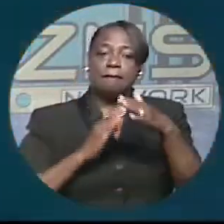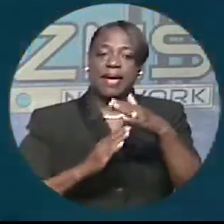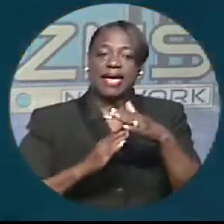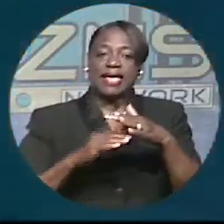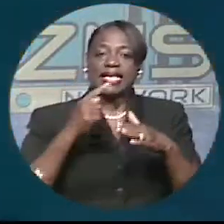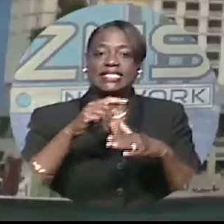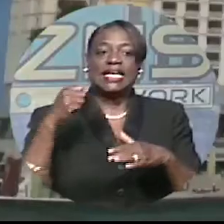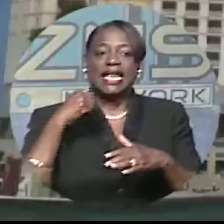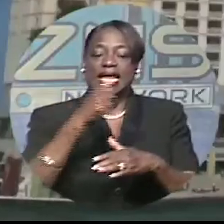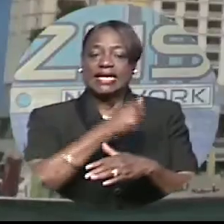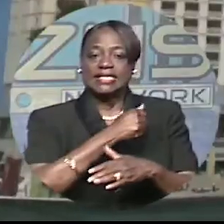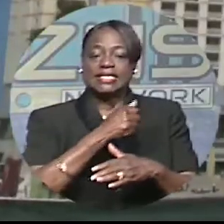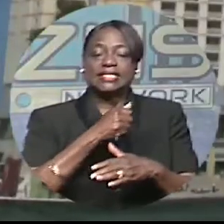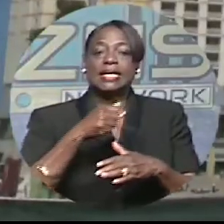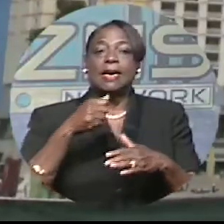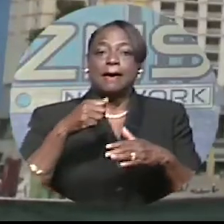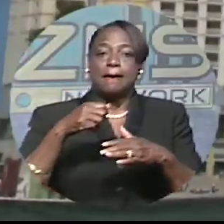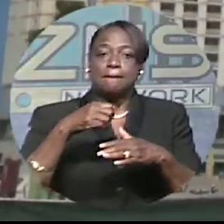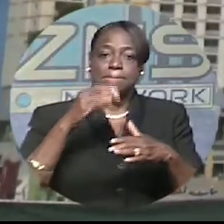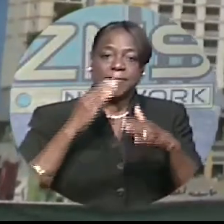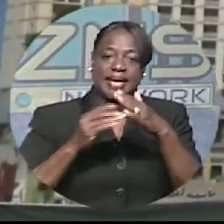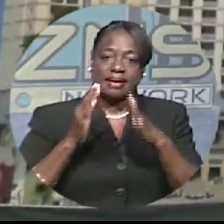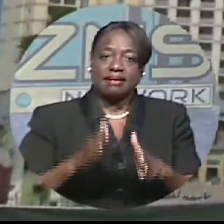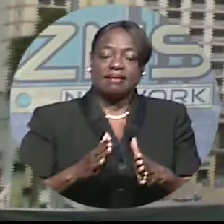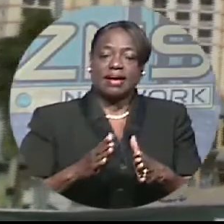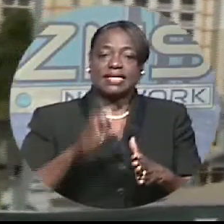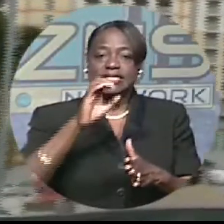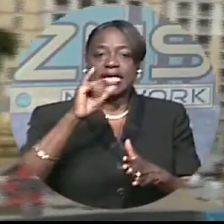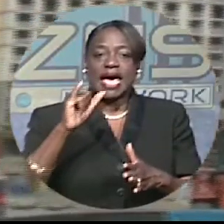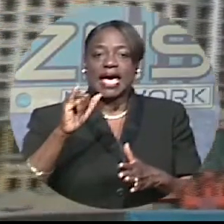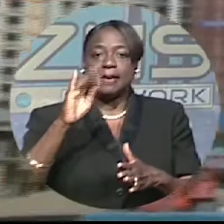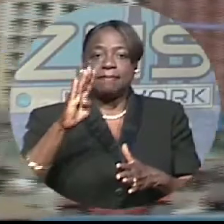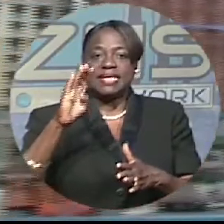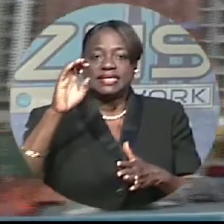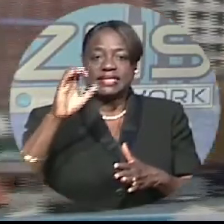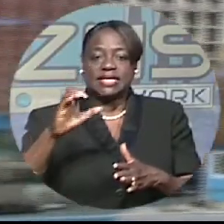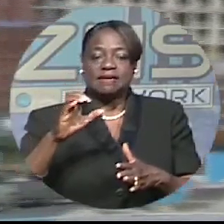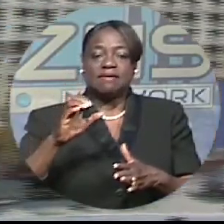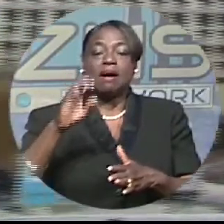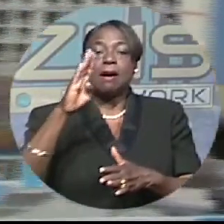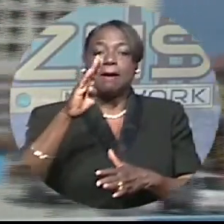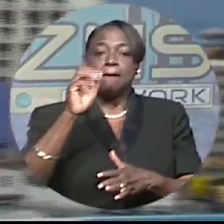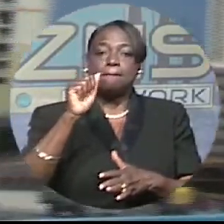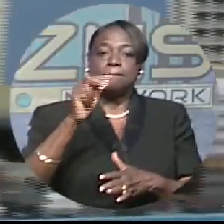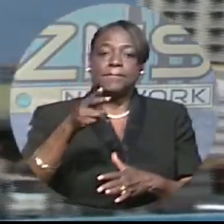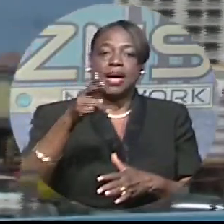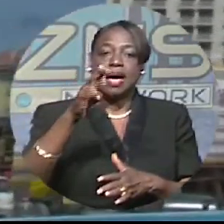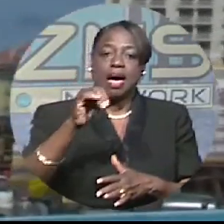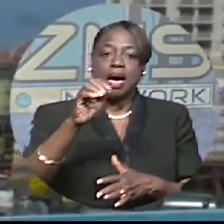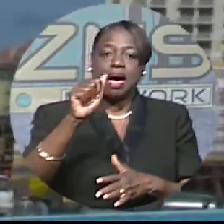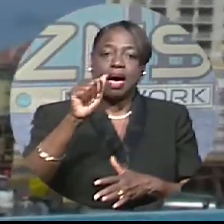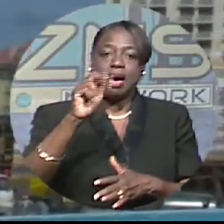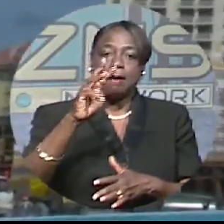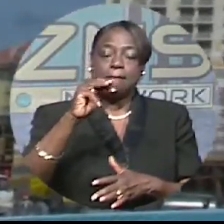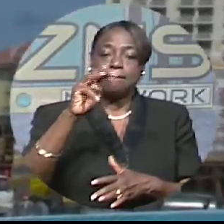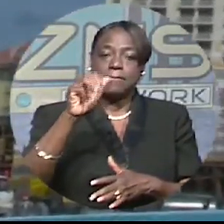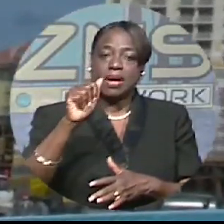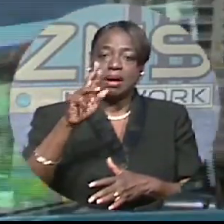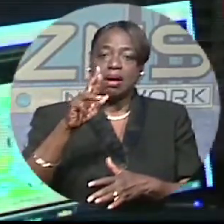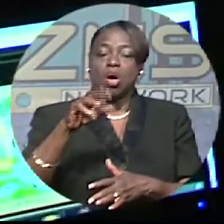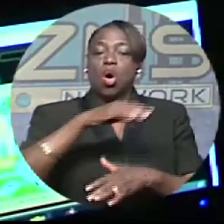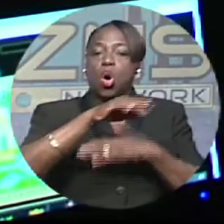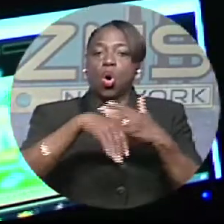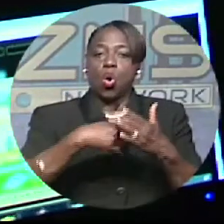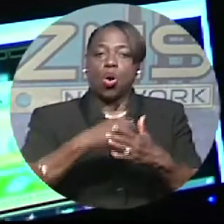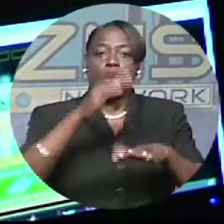Caribbean reportedly is the bank for Bahamar, both of whom operate online gaming. And in the attorney's eyes, it's far from more of a risk to